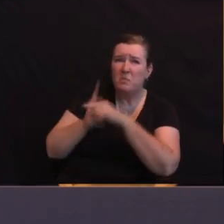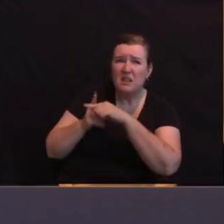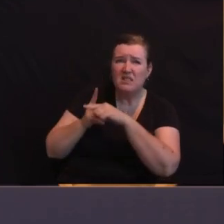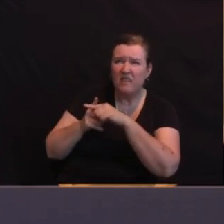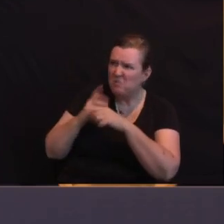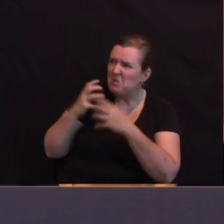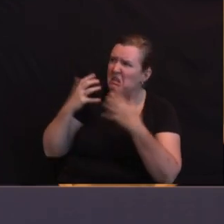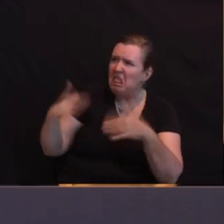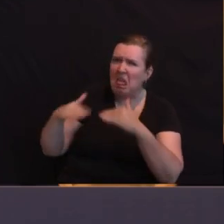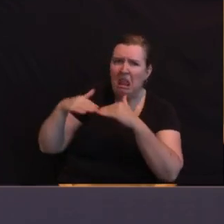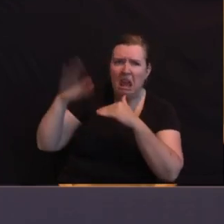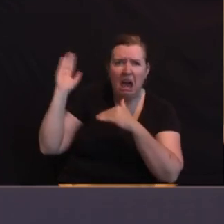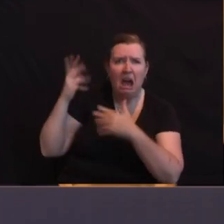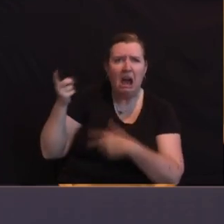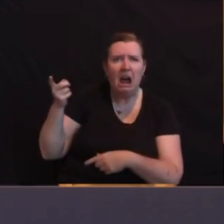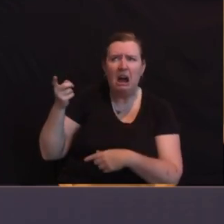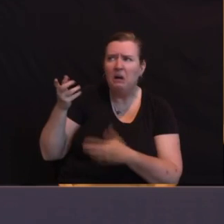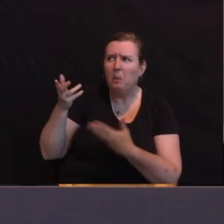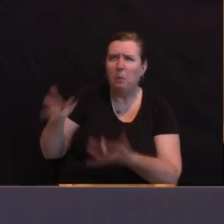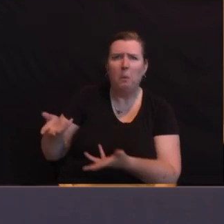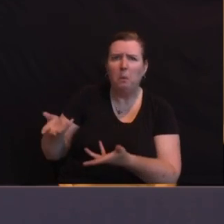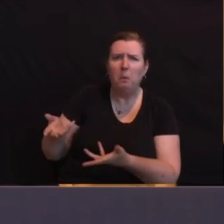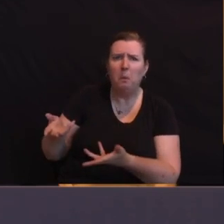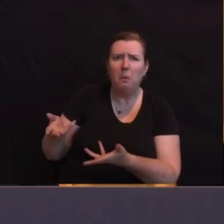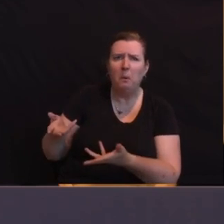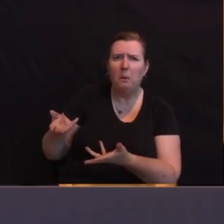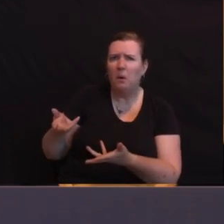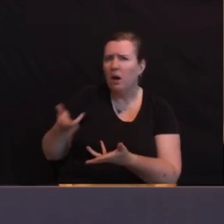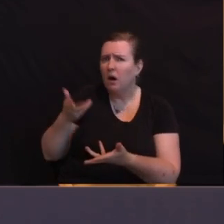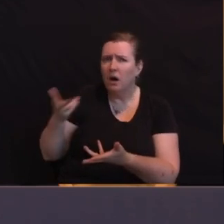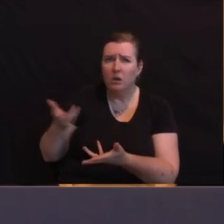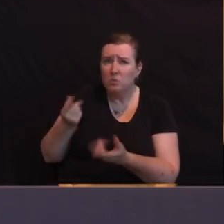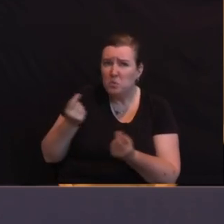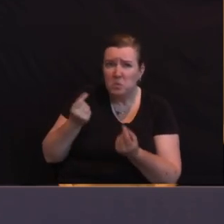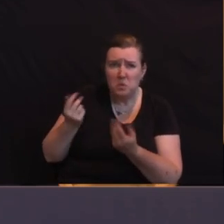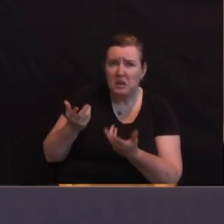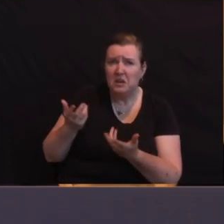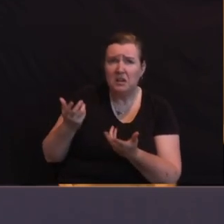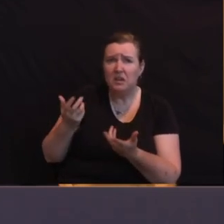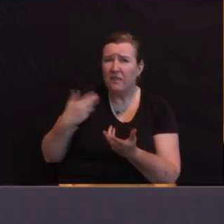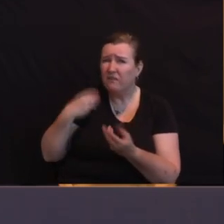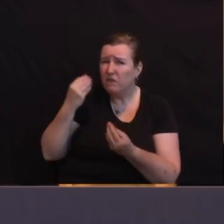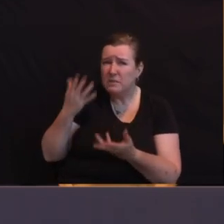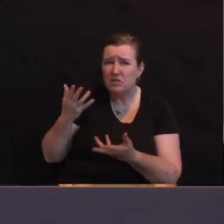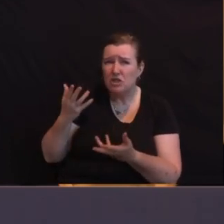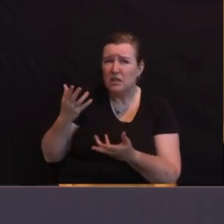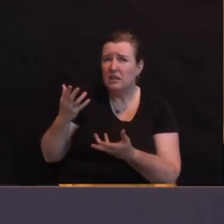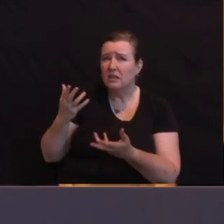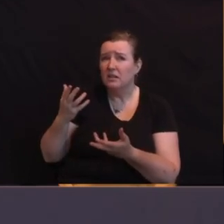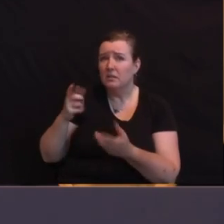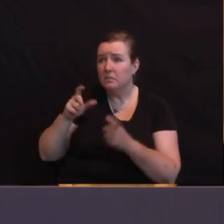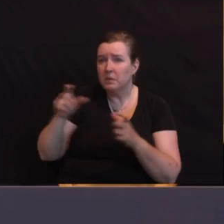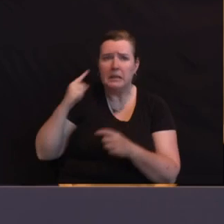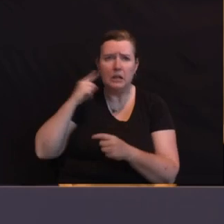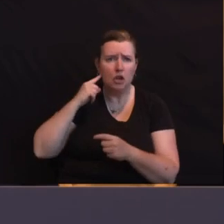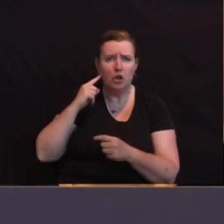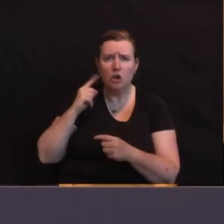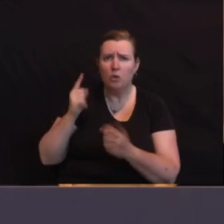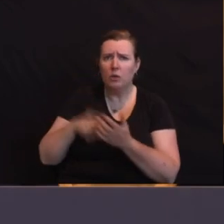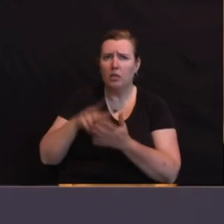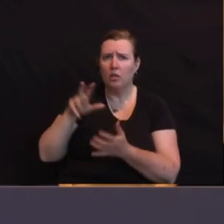What's going on here specifically? Do we have information? People are going to hear this and get really nervous in New Jersey,